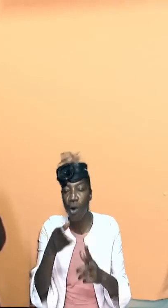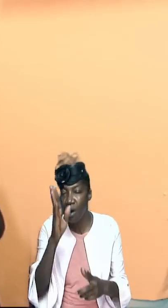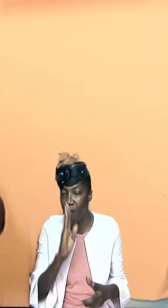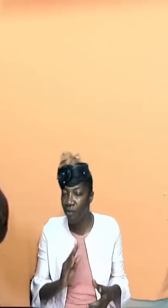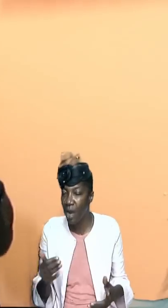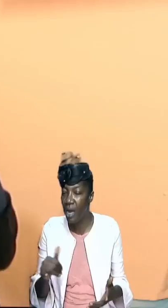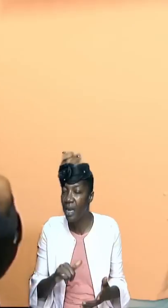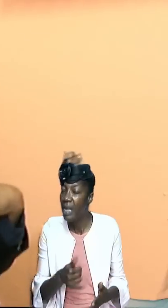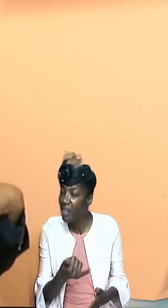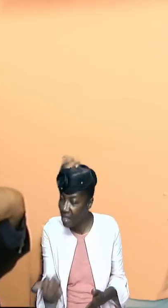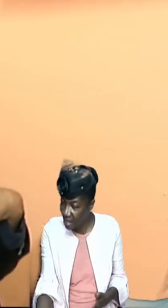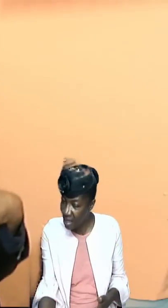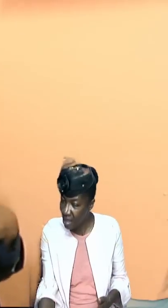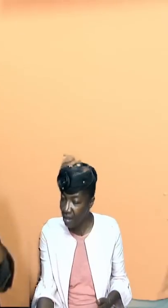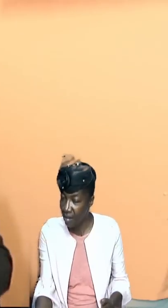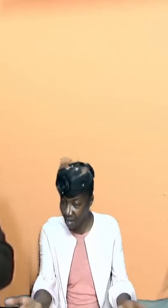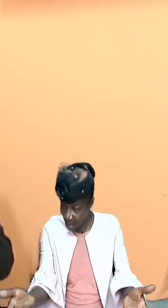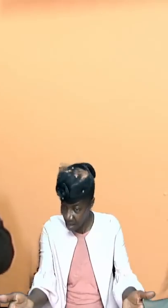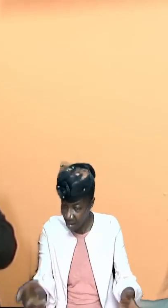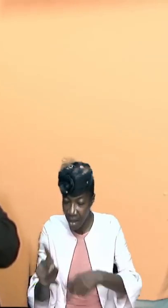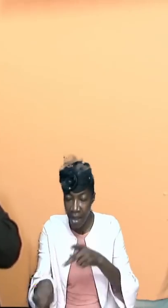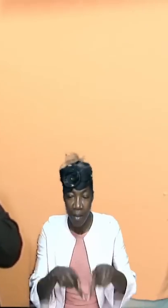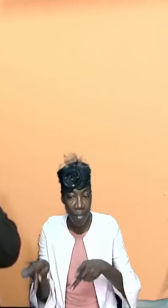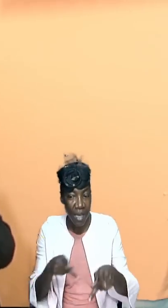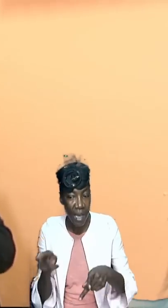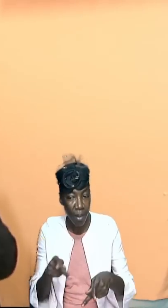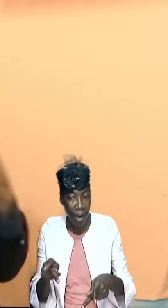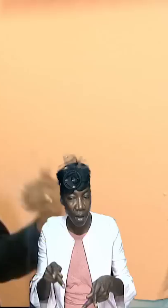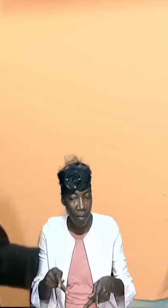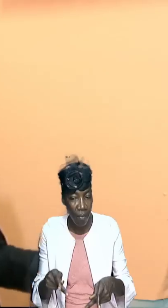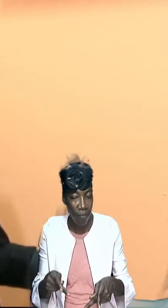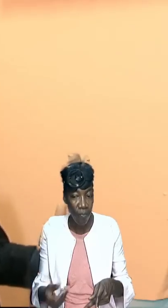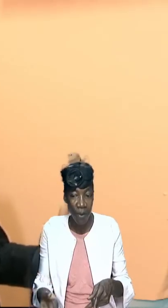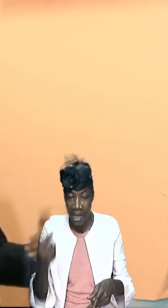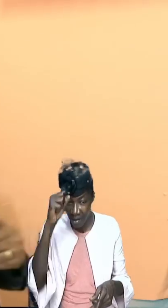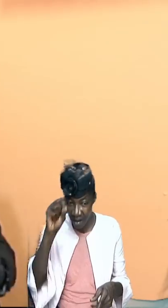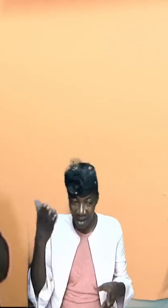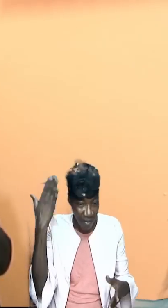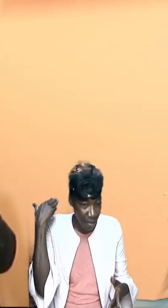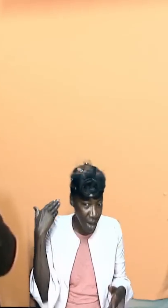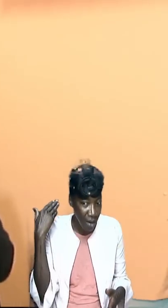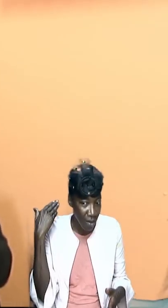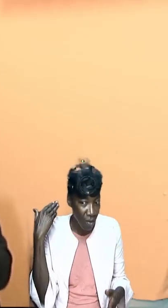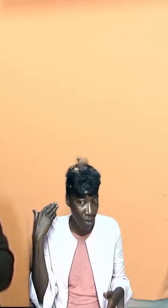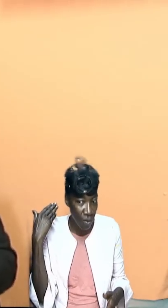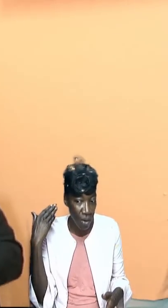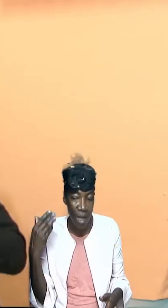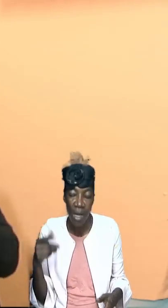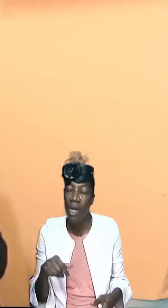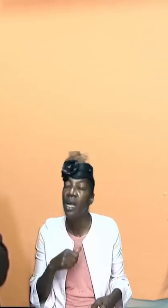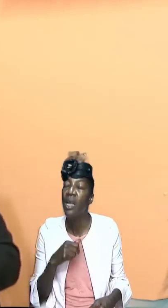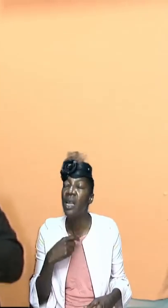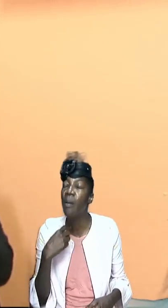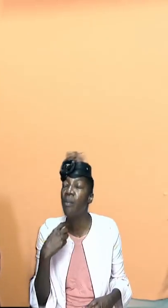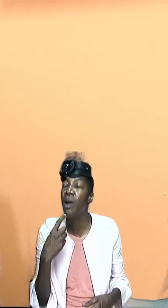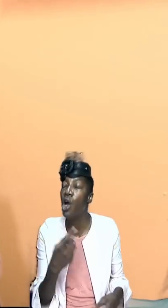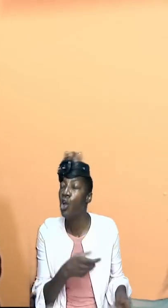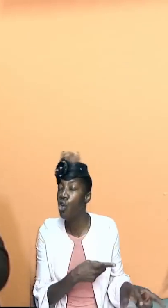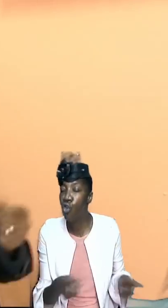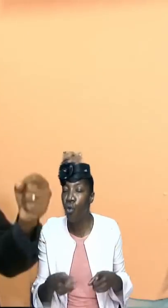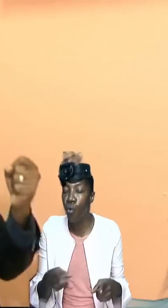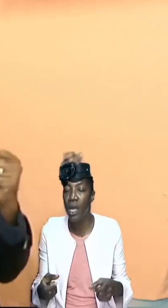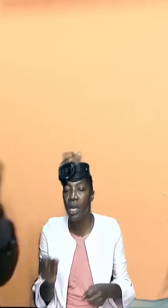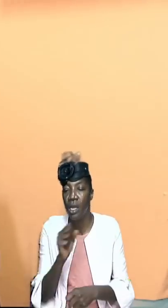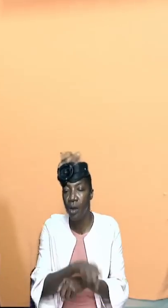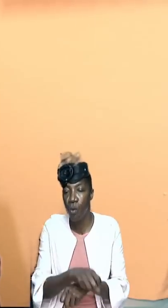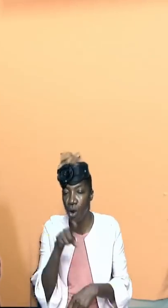are scientific in background. They are not trying to prove or disprove God. They are just dispassionately doing their work.